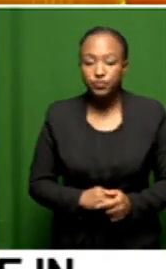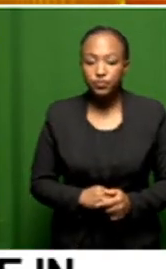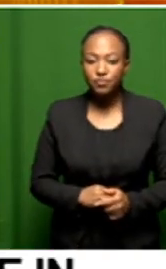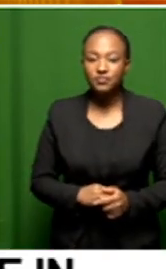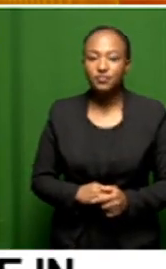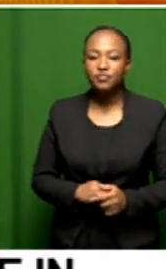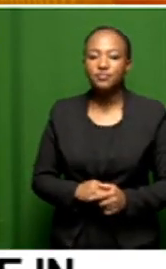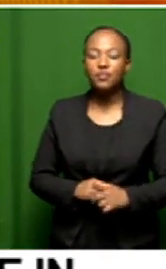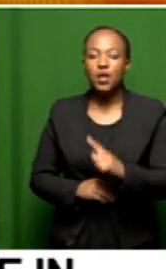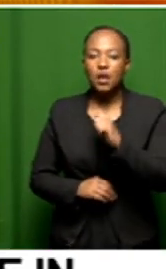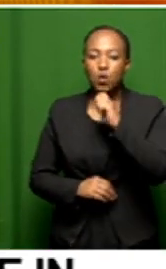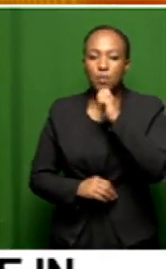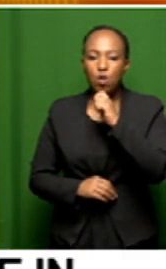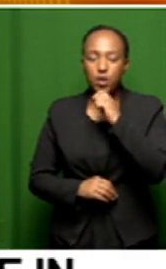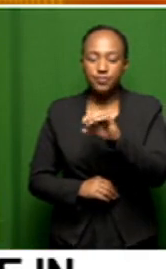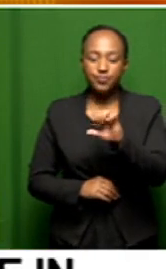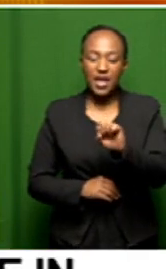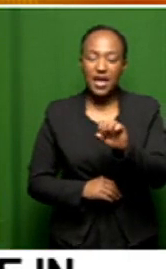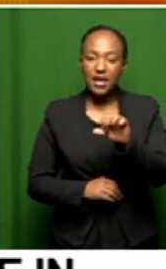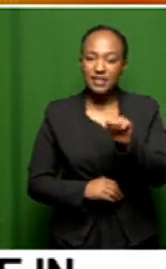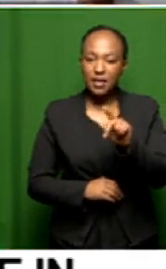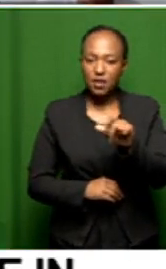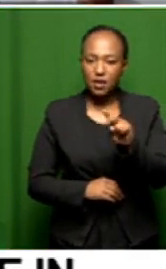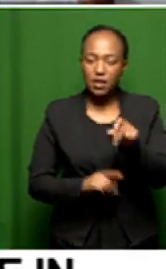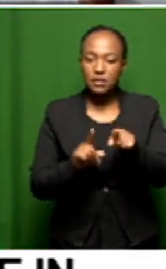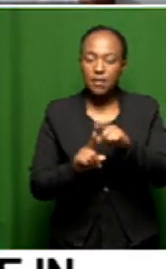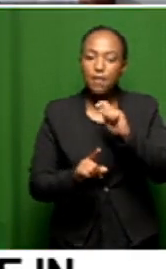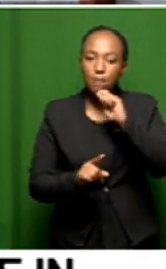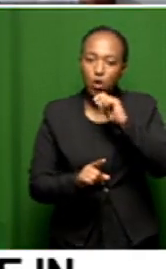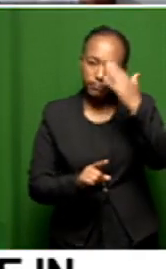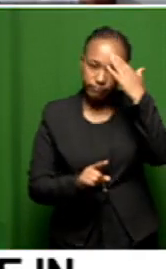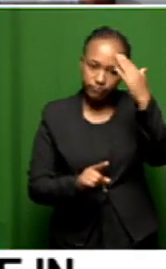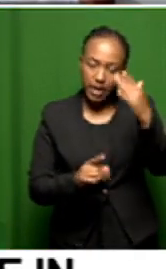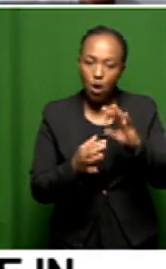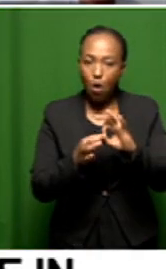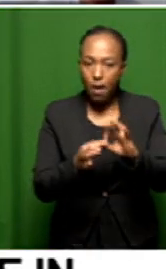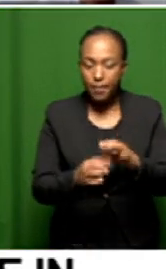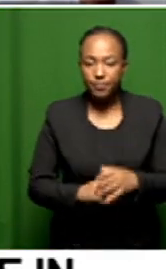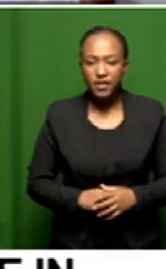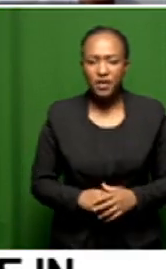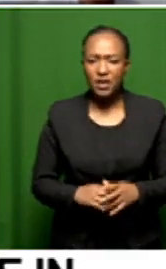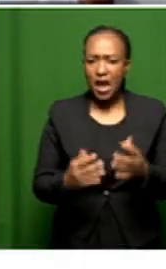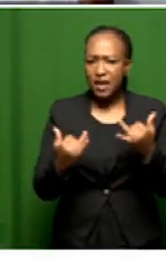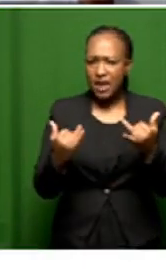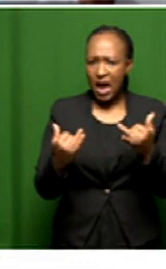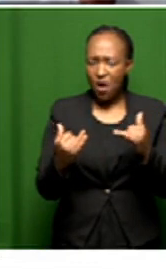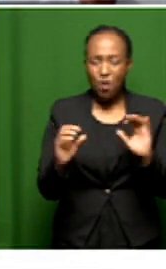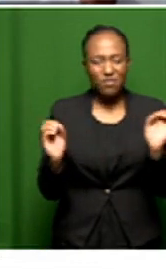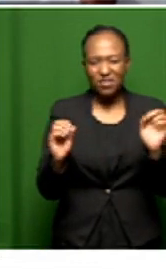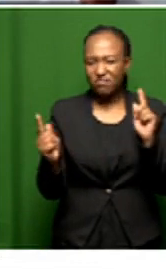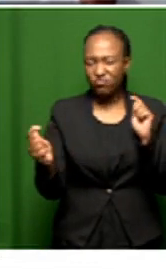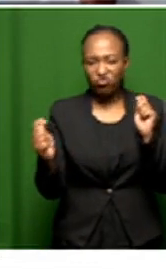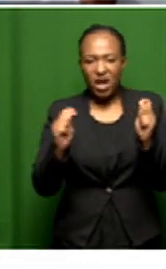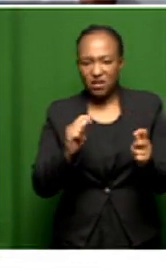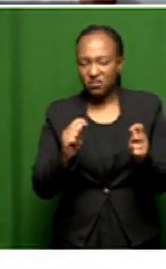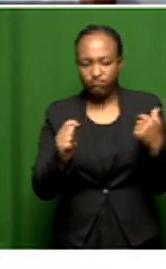Good morning, Sakina, and good morning to the viewers at home. I think nothing has changed, to be honest, and the context is quite important